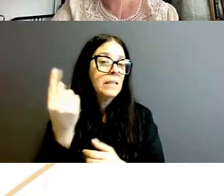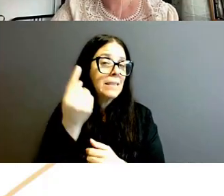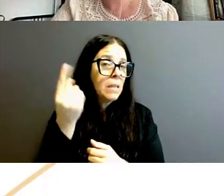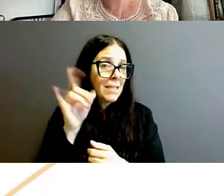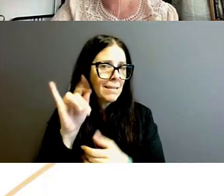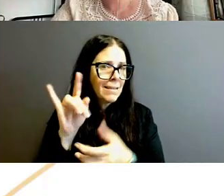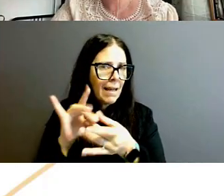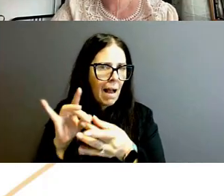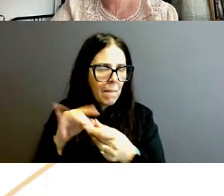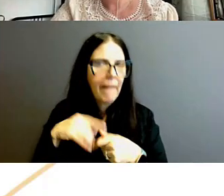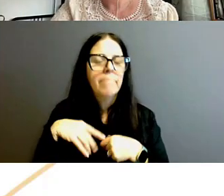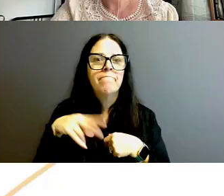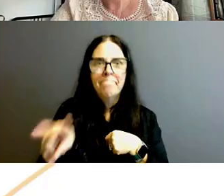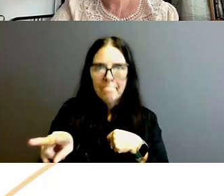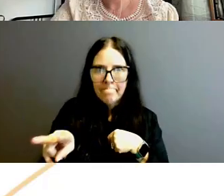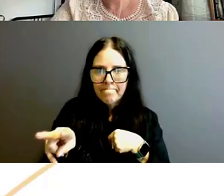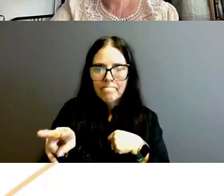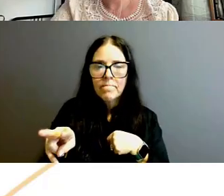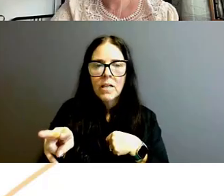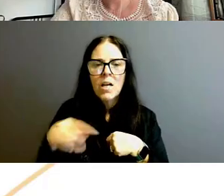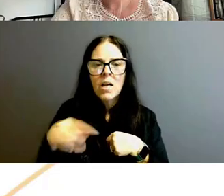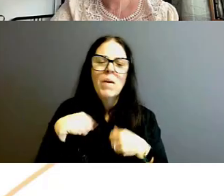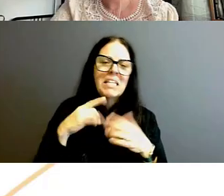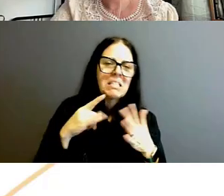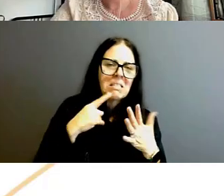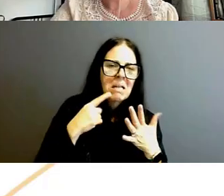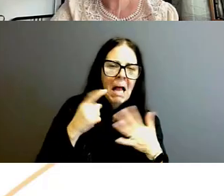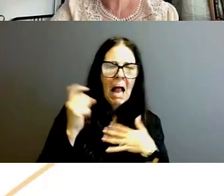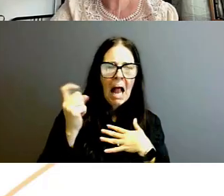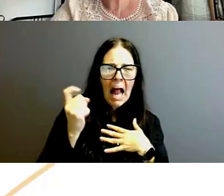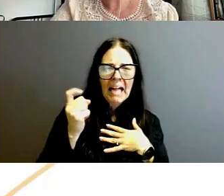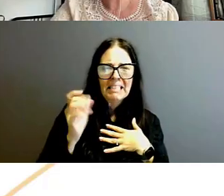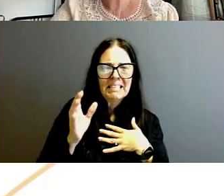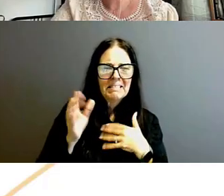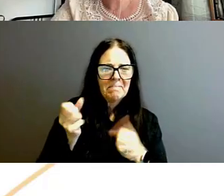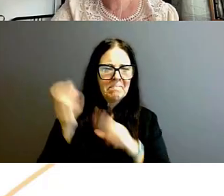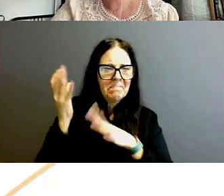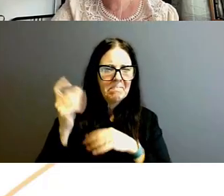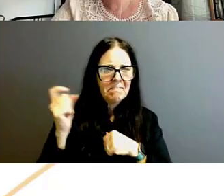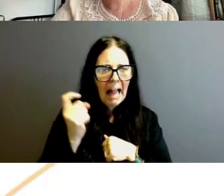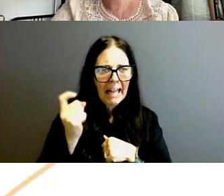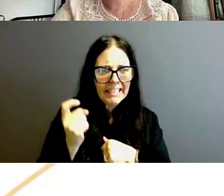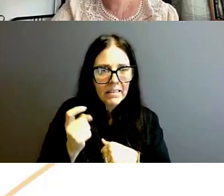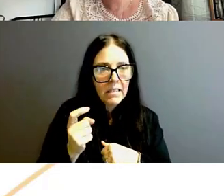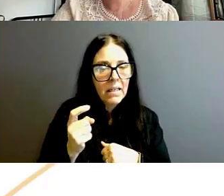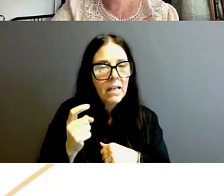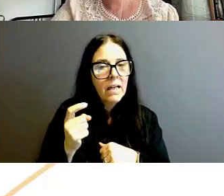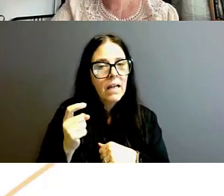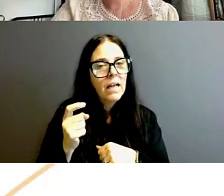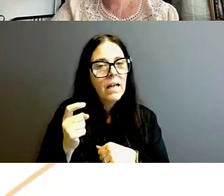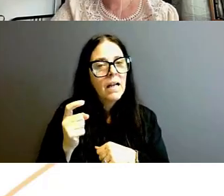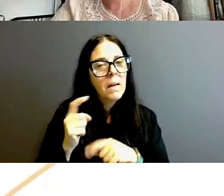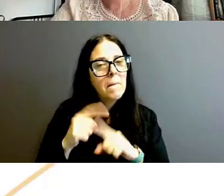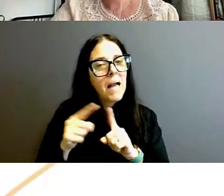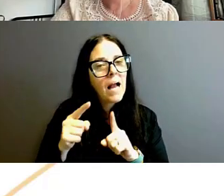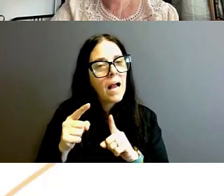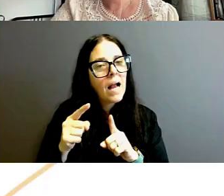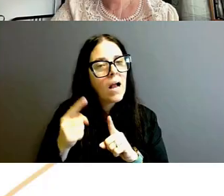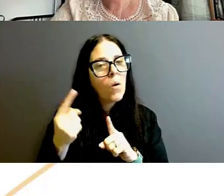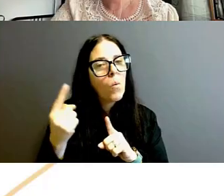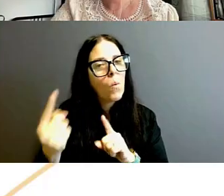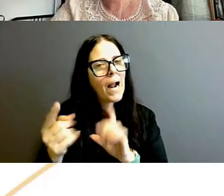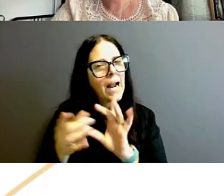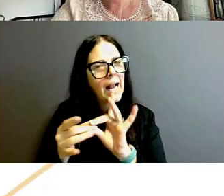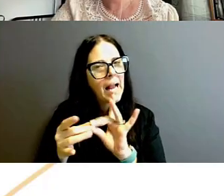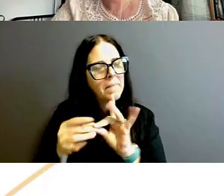very well. I mean, we were thinking maybe X, let's just get rid of X, right? But there was a really good comment